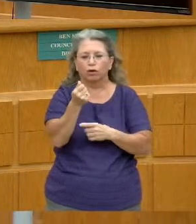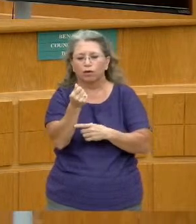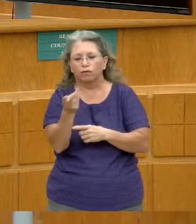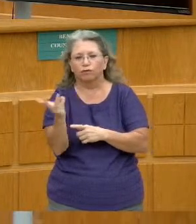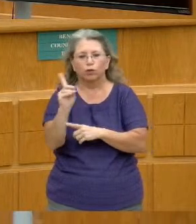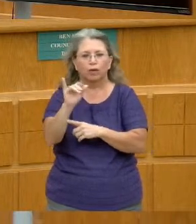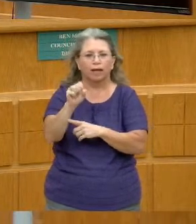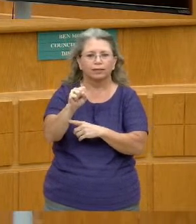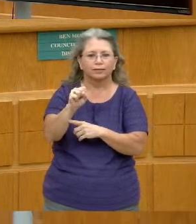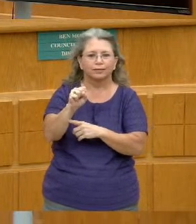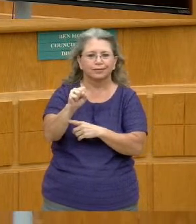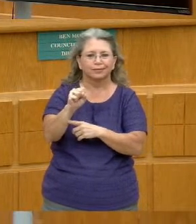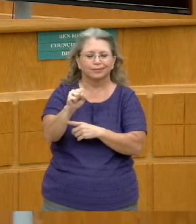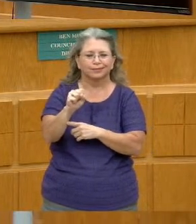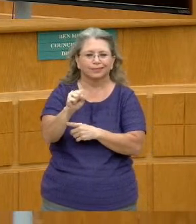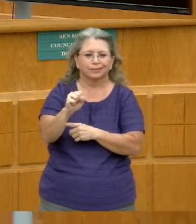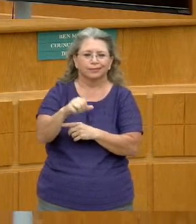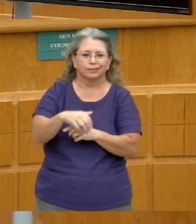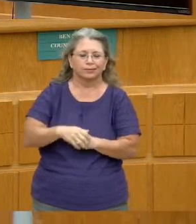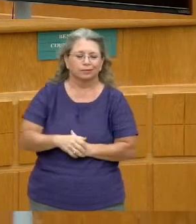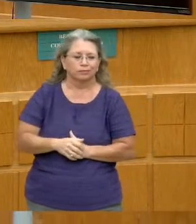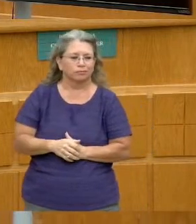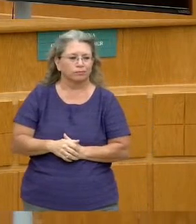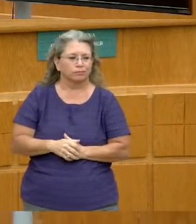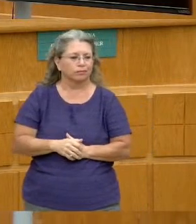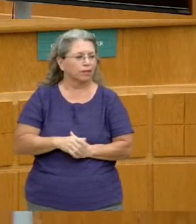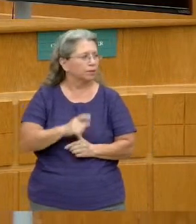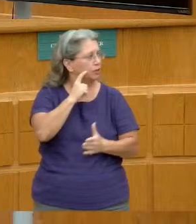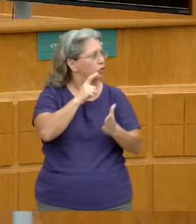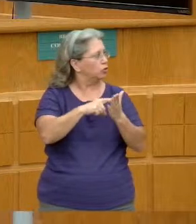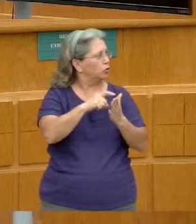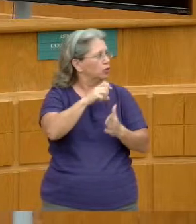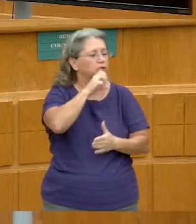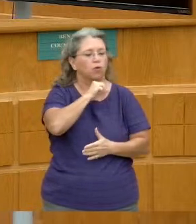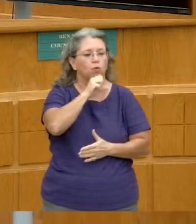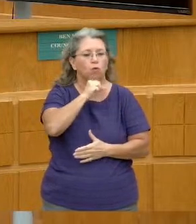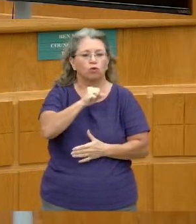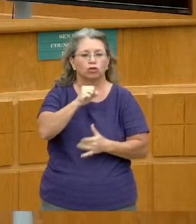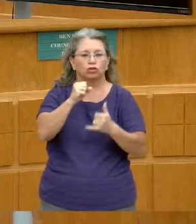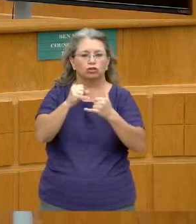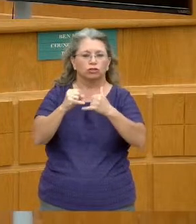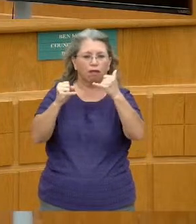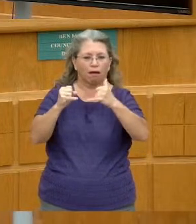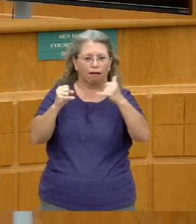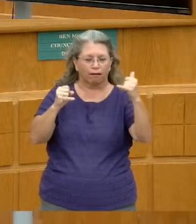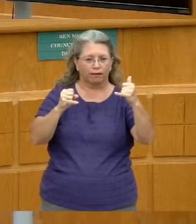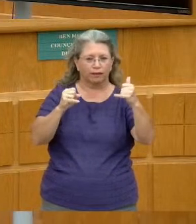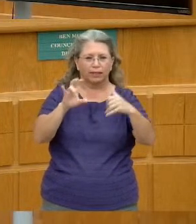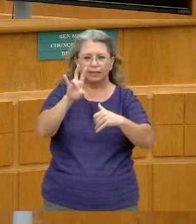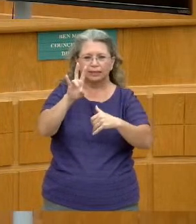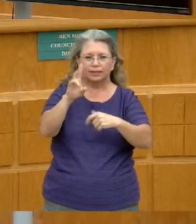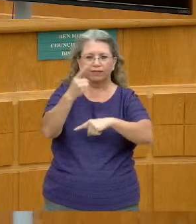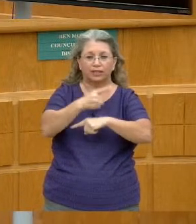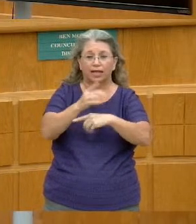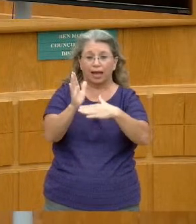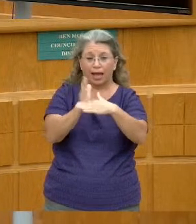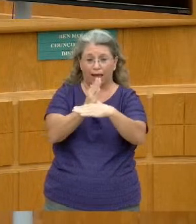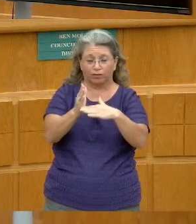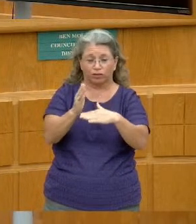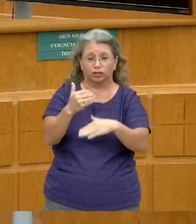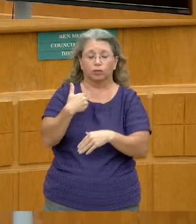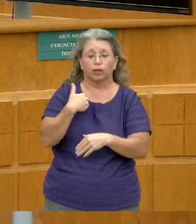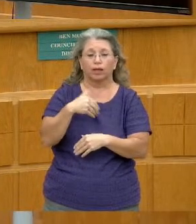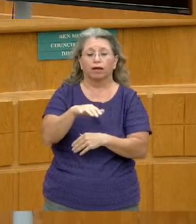do. But what you can see is the orange line is the 7-day average, and we have